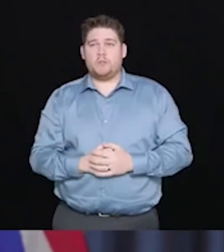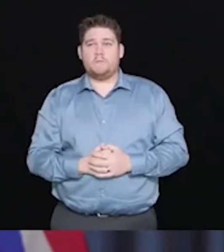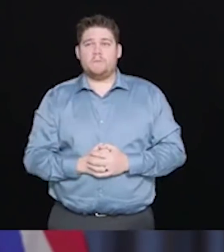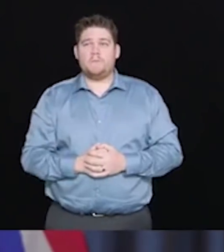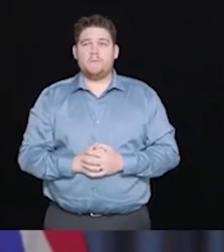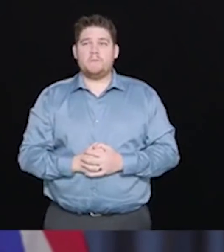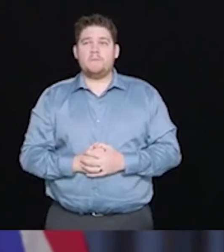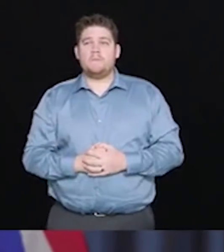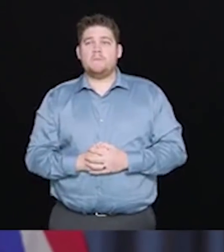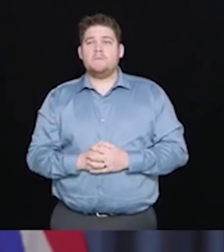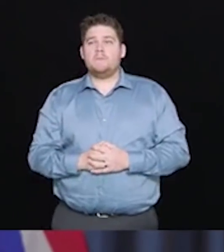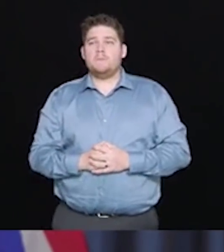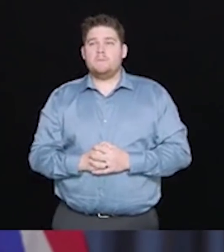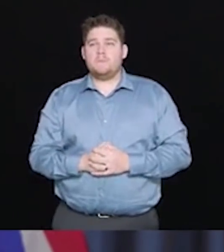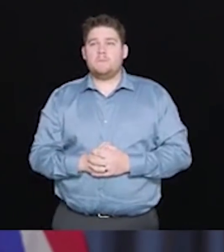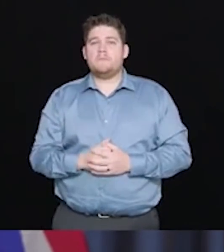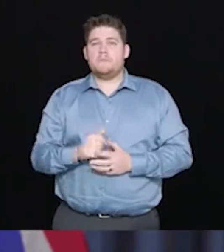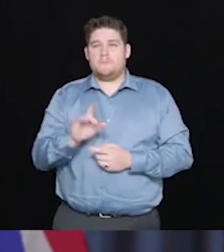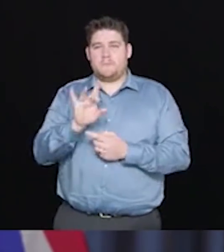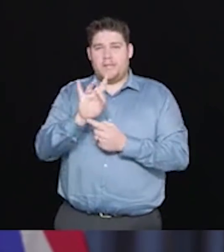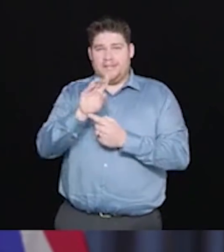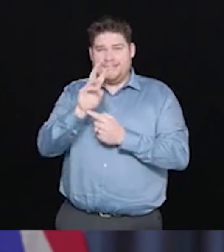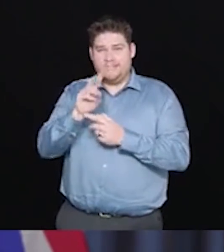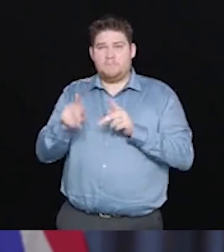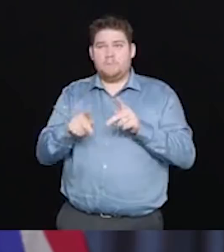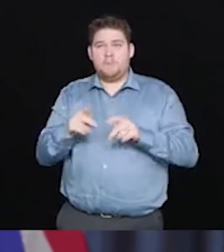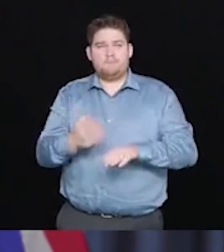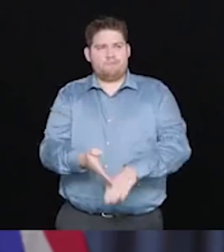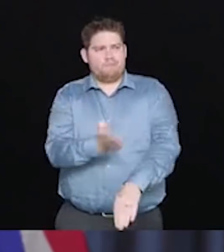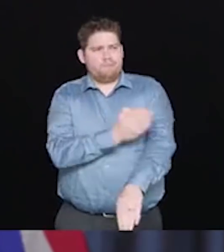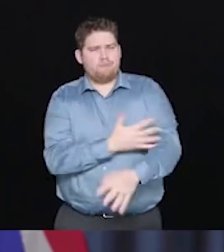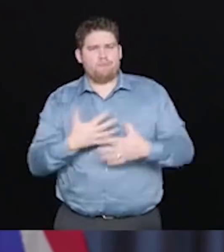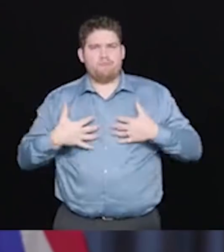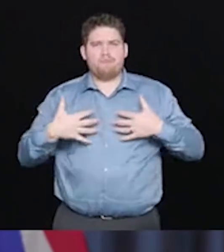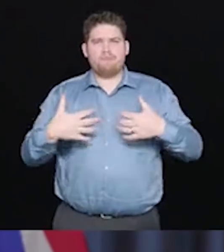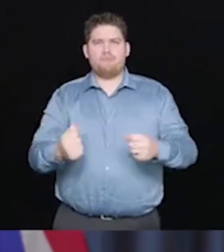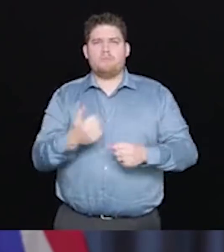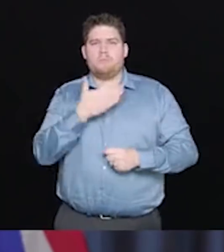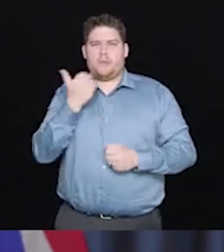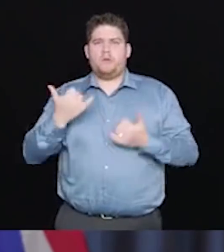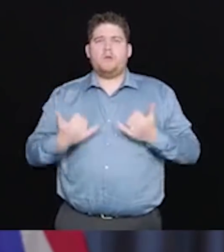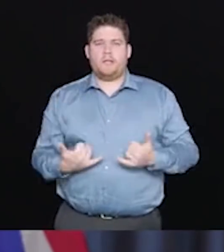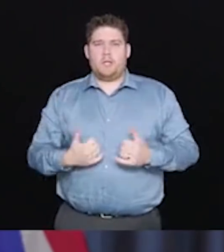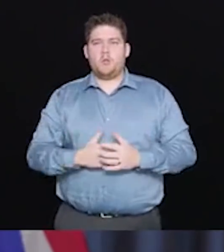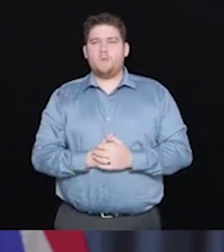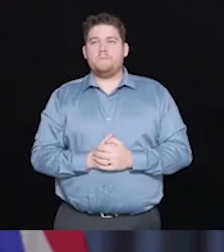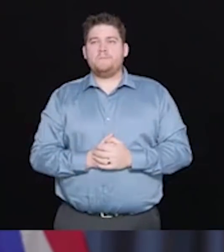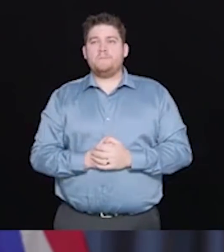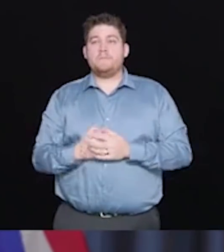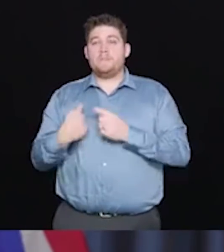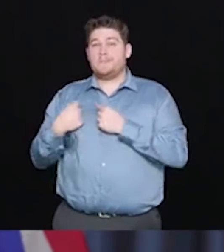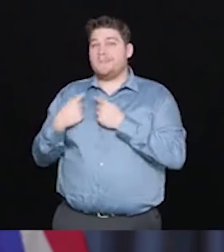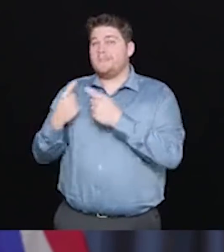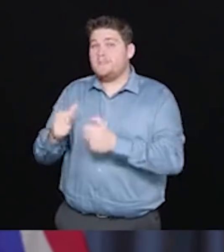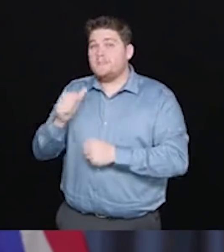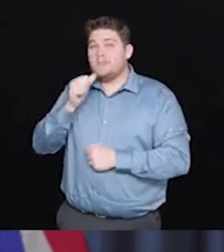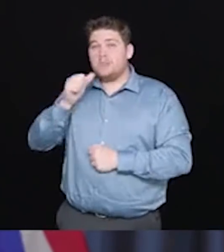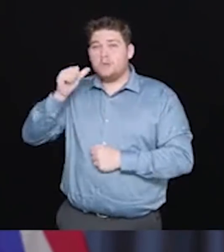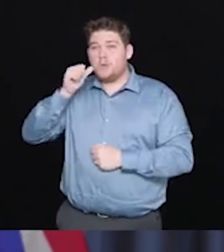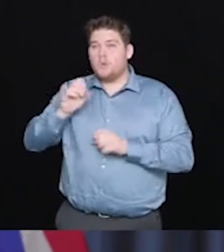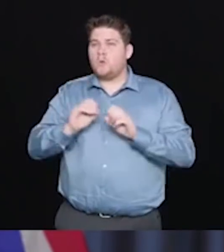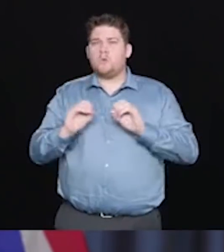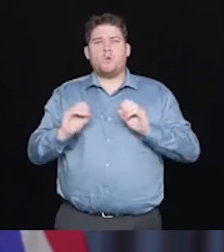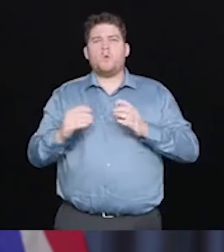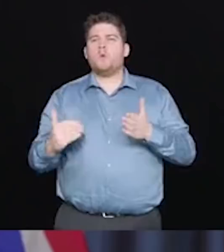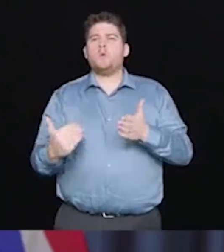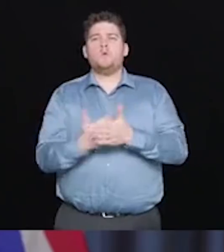new deaths today, thankfully. A couple of things that have come out in the last day or so. One, of course,